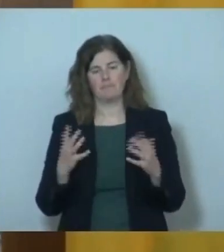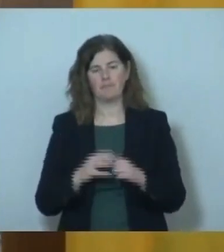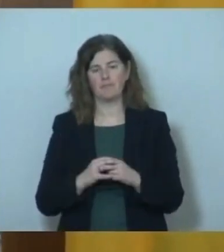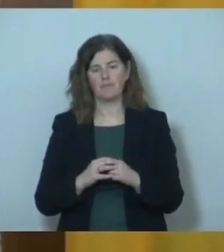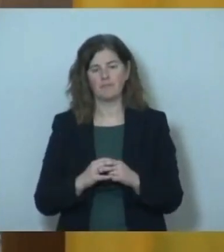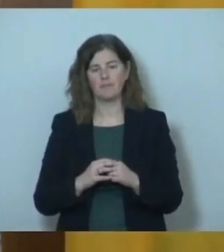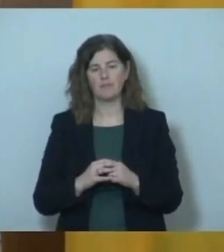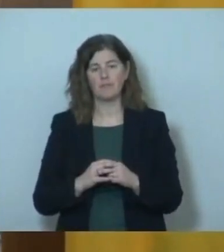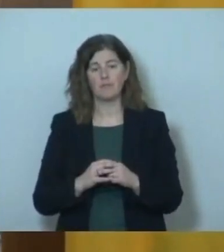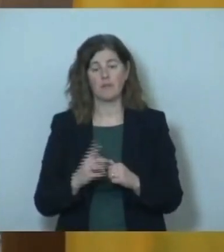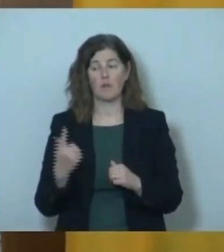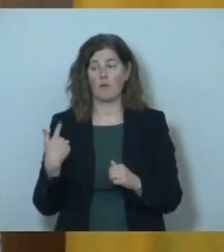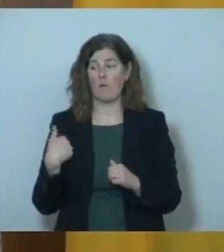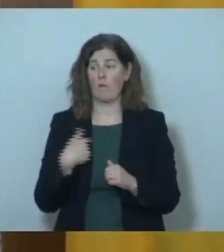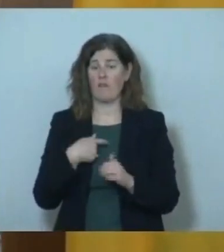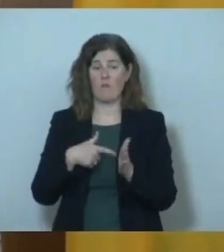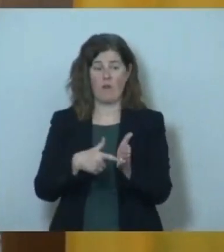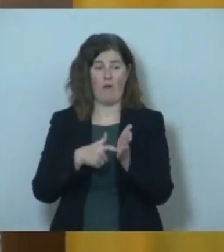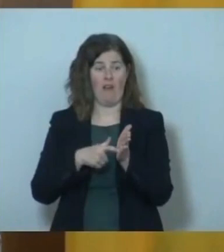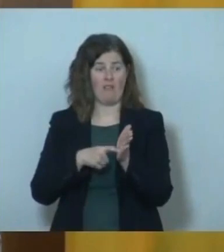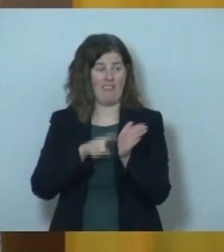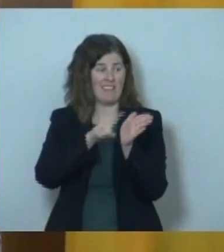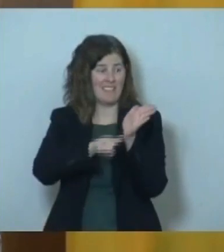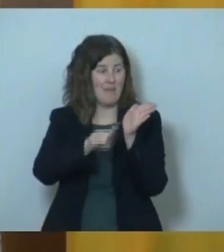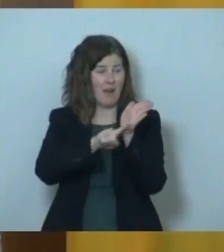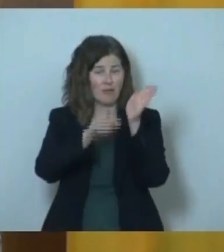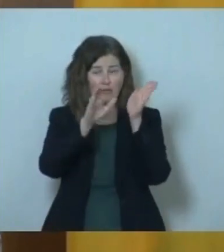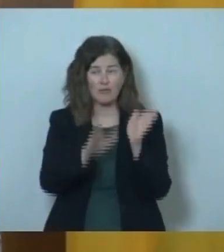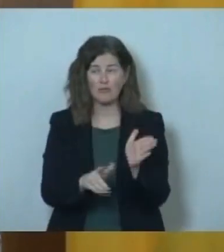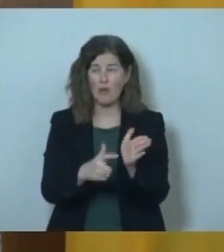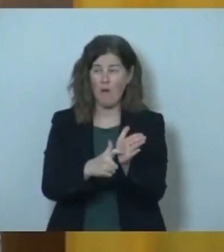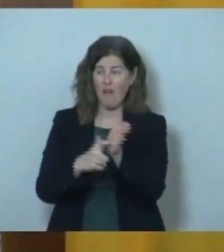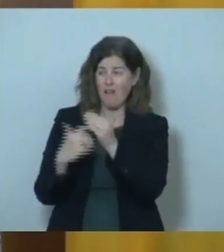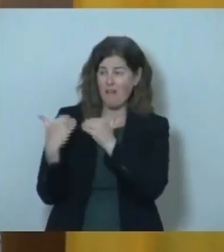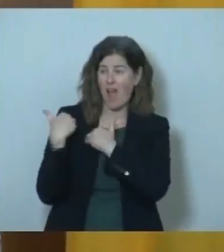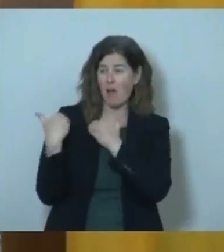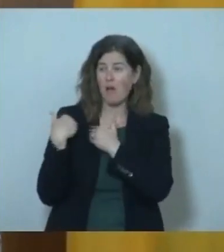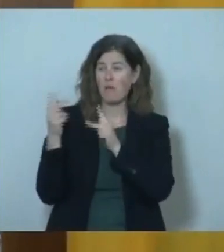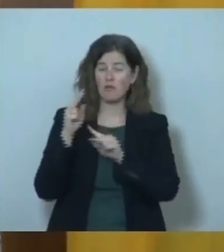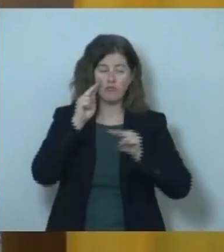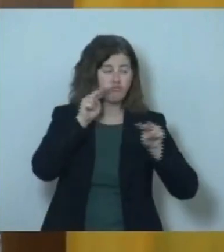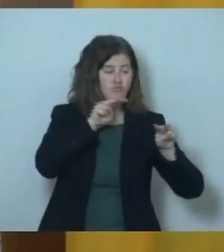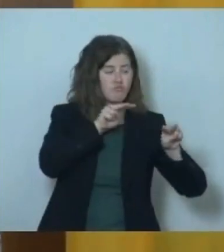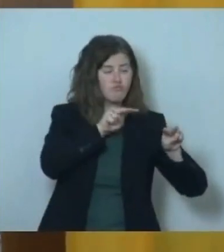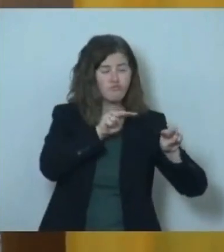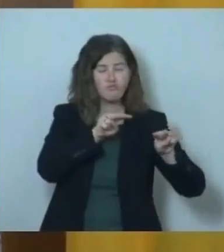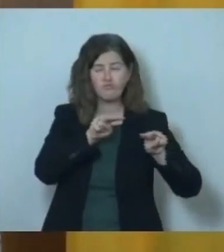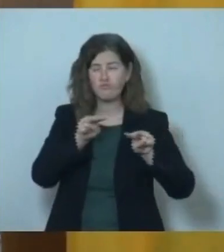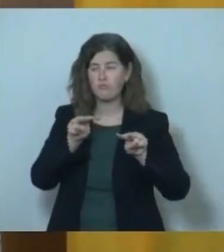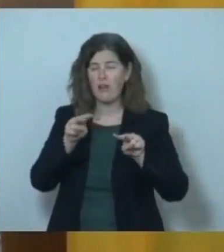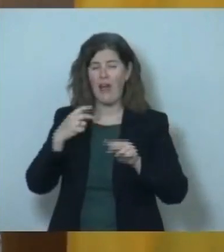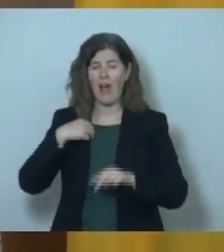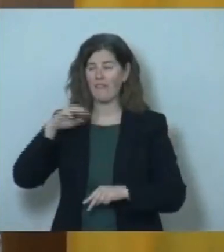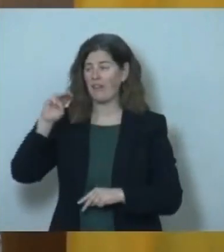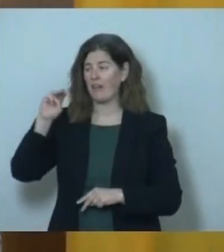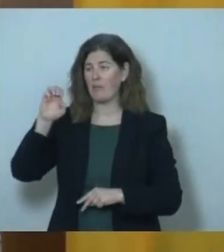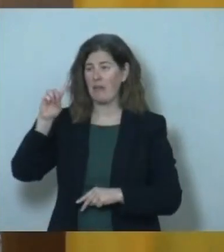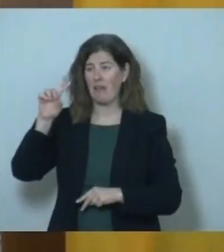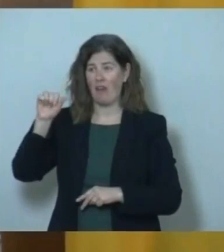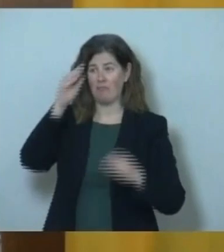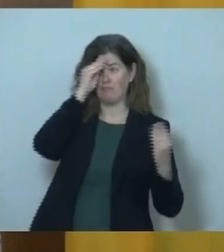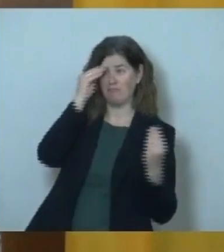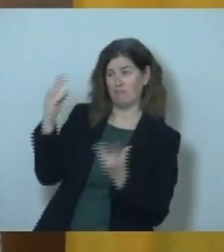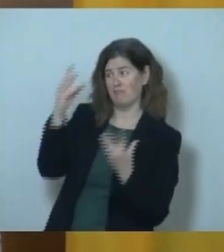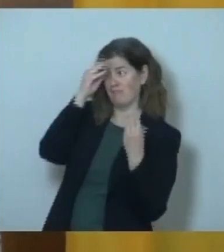We need inspector generals, and we need accountability and oversight. And having the media have access to all of our